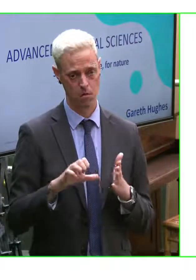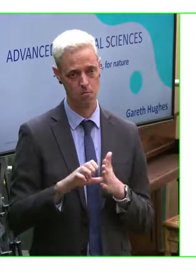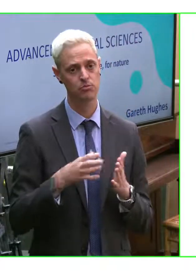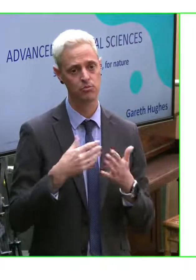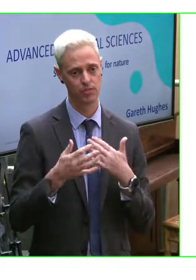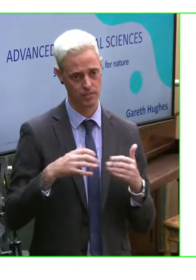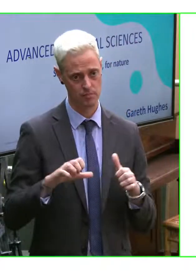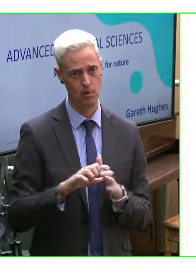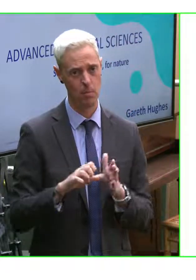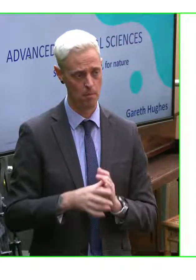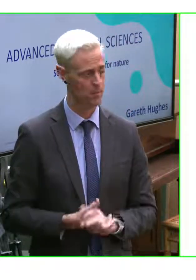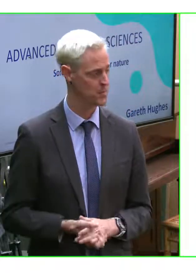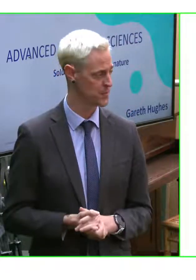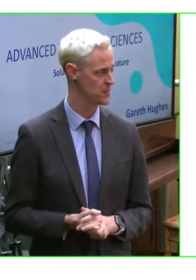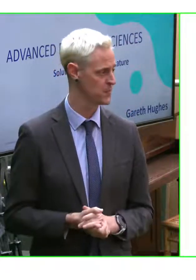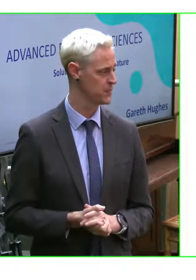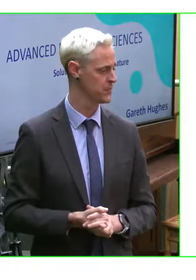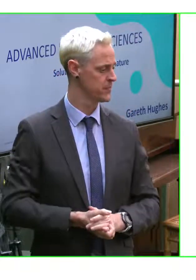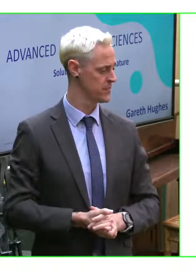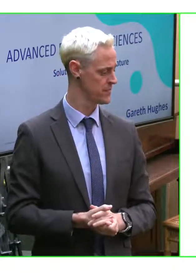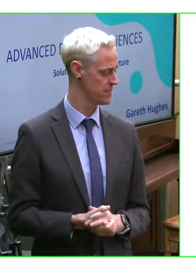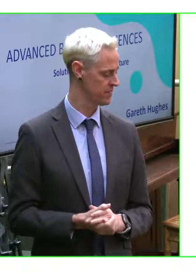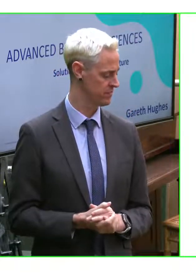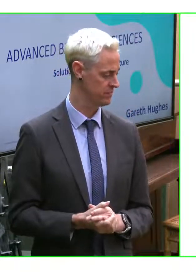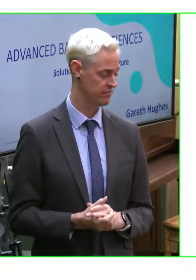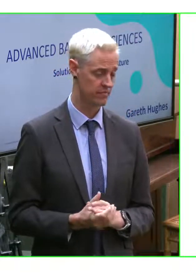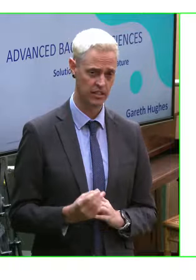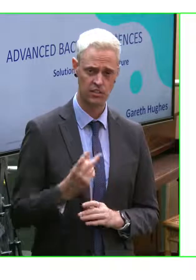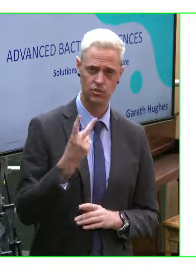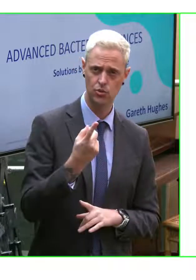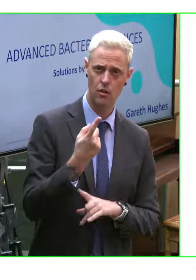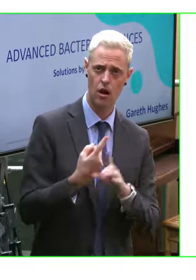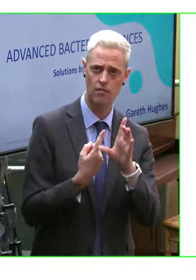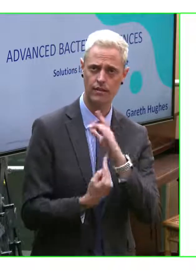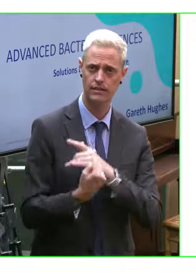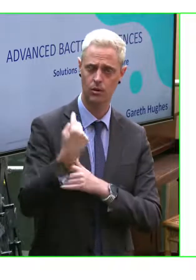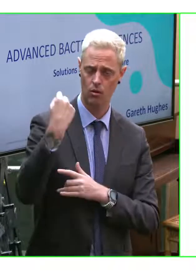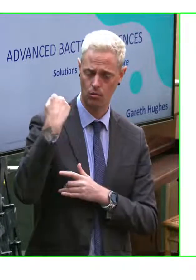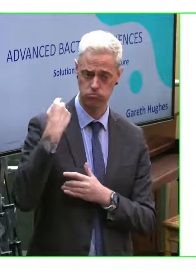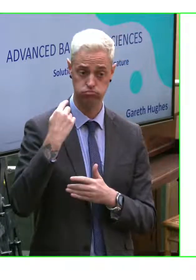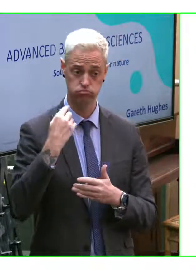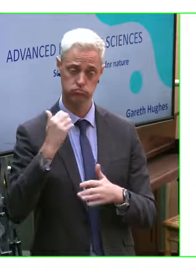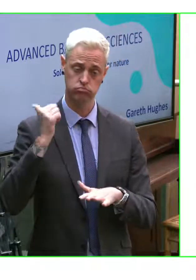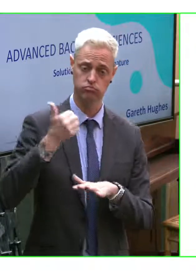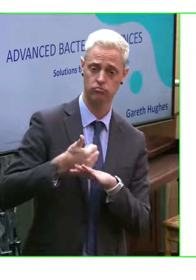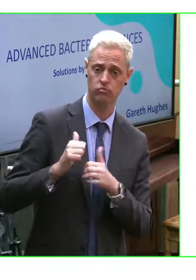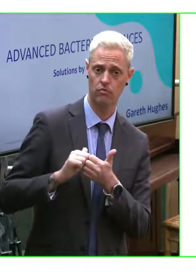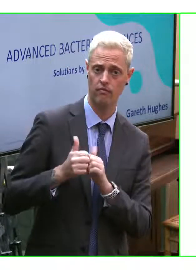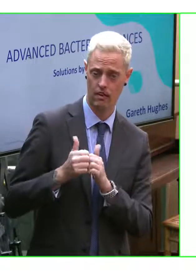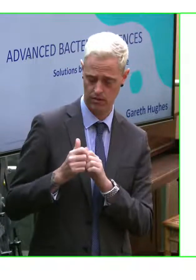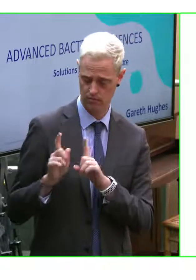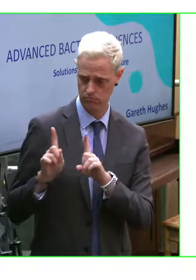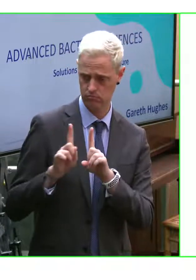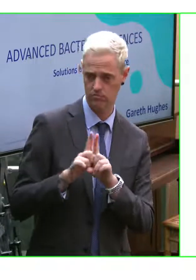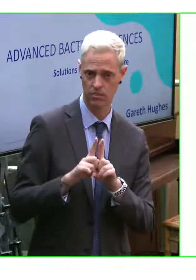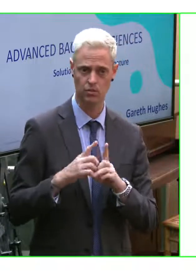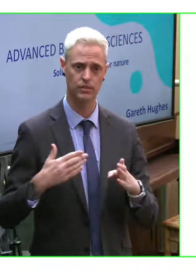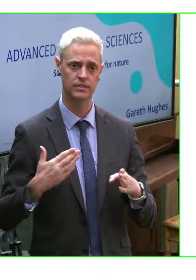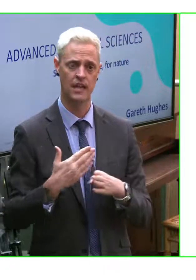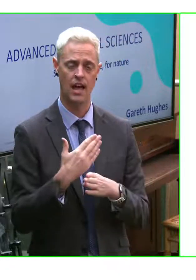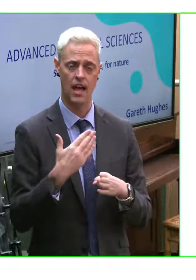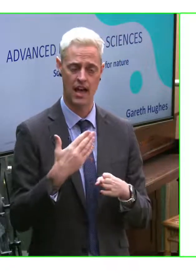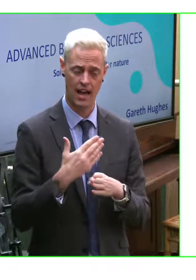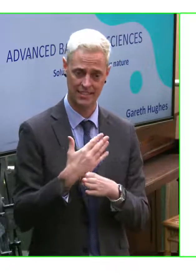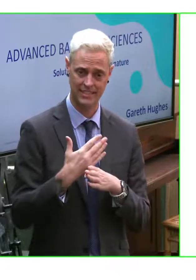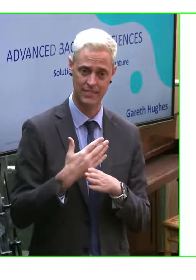these problems. 2.5 years ago, I co-founded what was called Active Bacterial